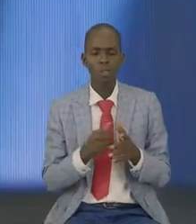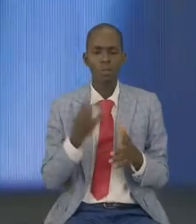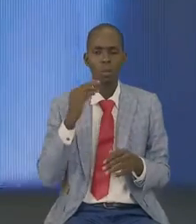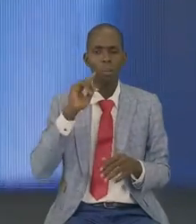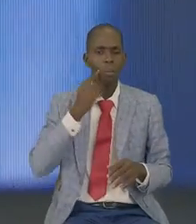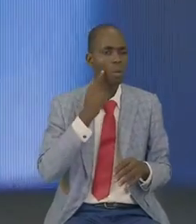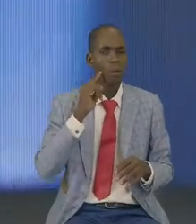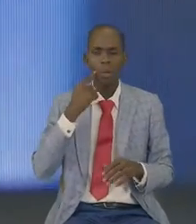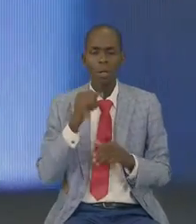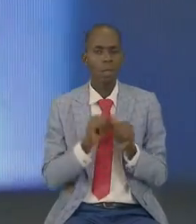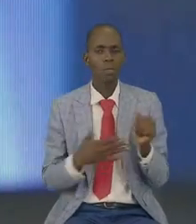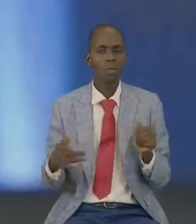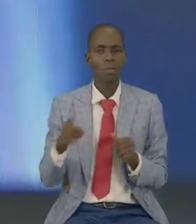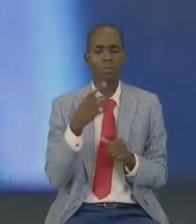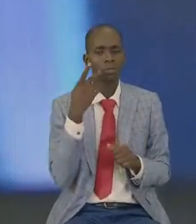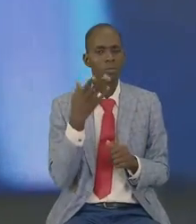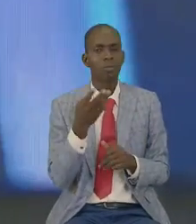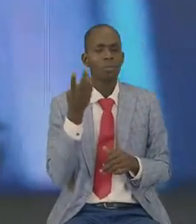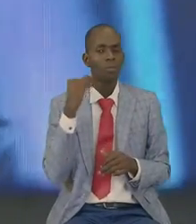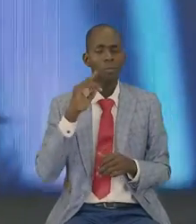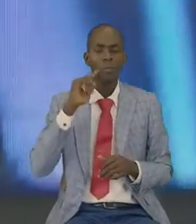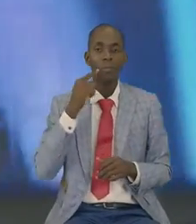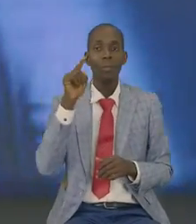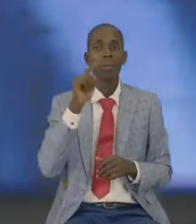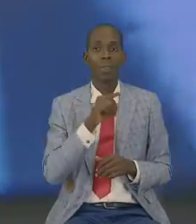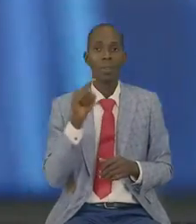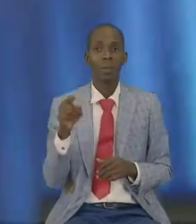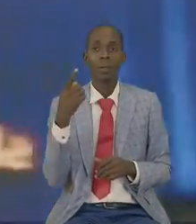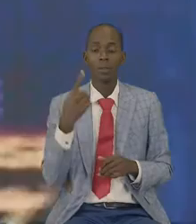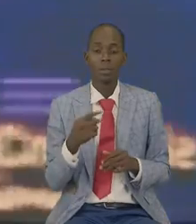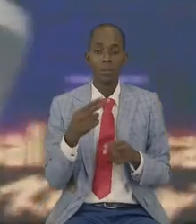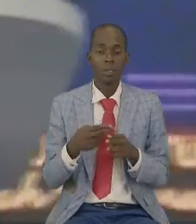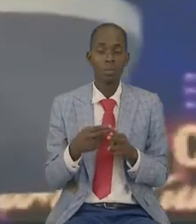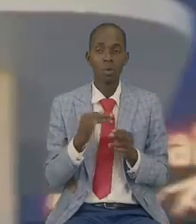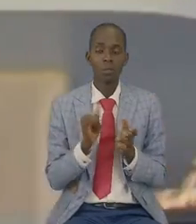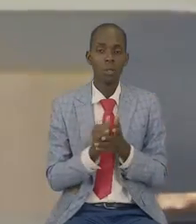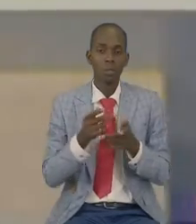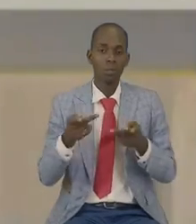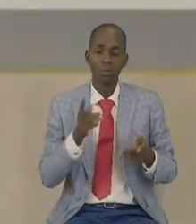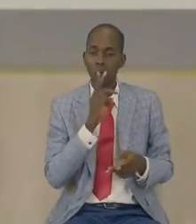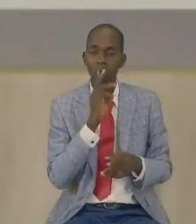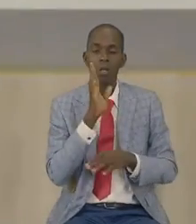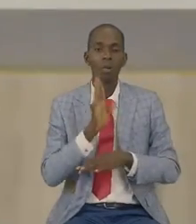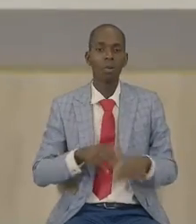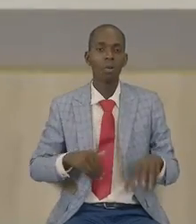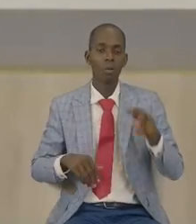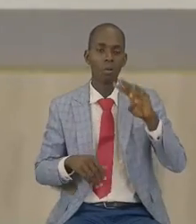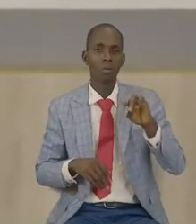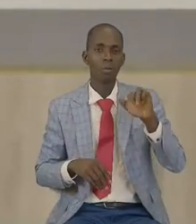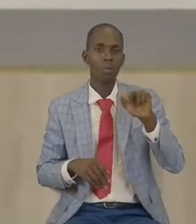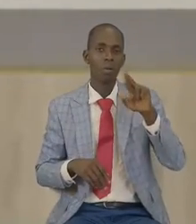Everything they saw there was bitter. Therefore, the name of it was called Marah. In